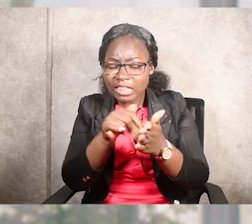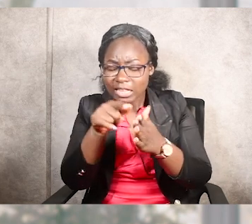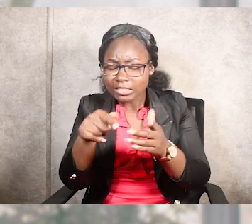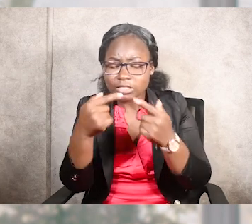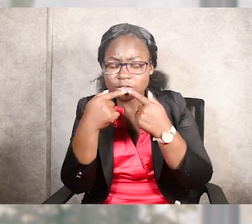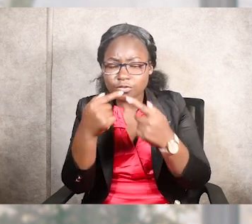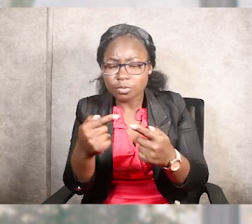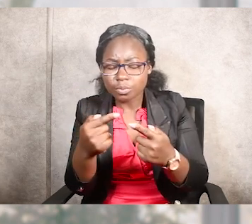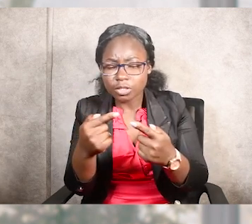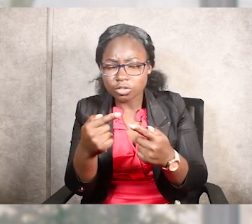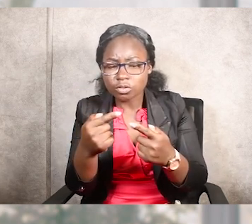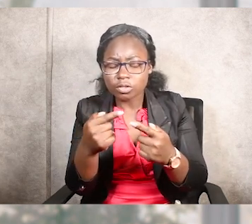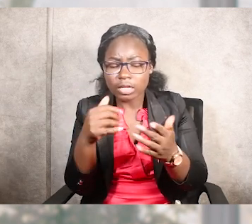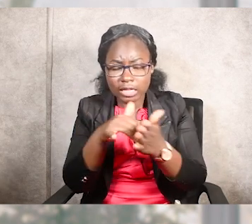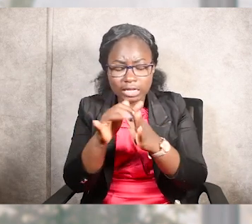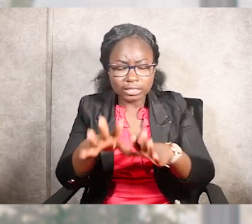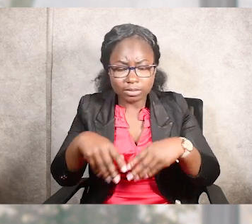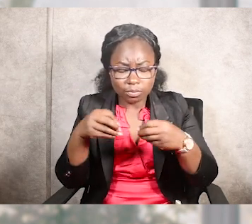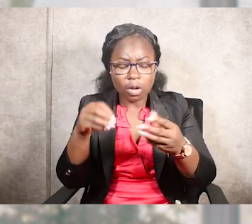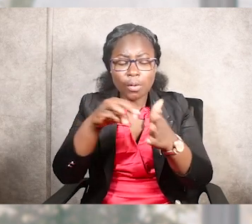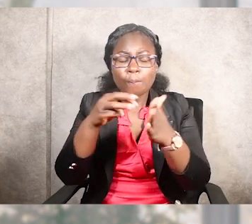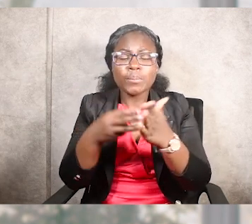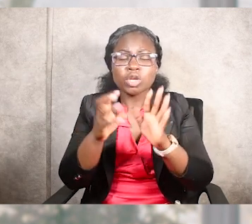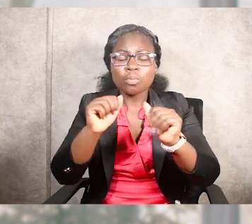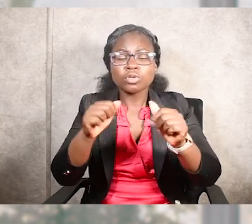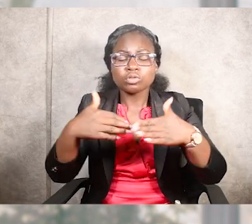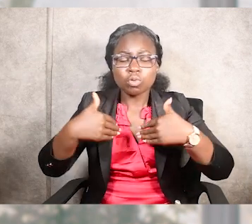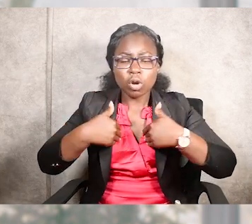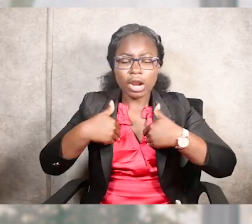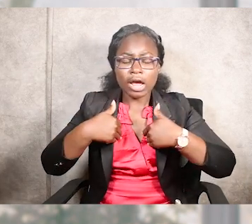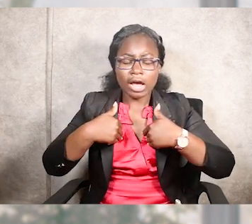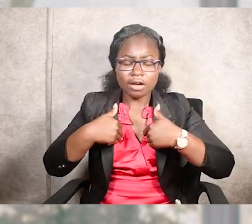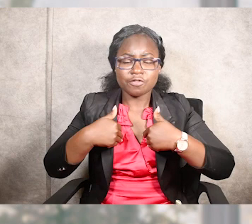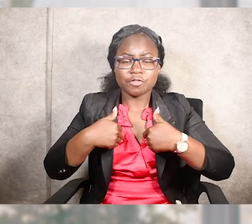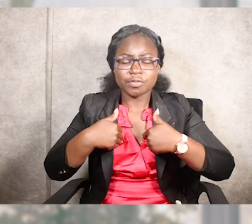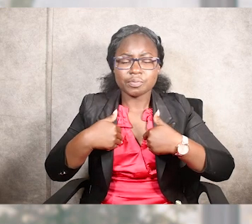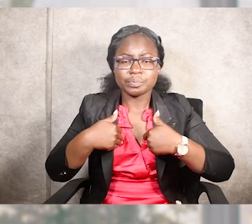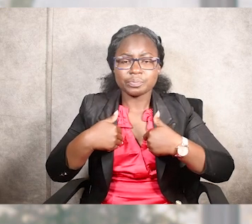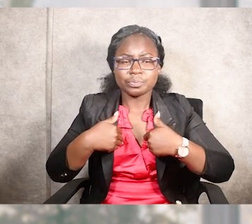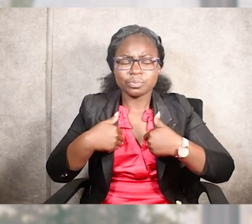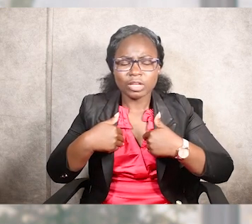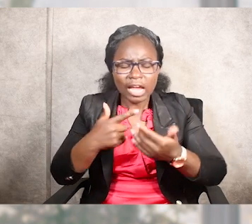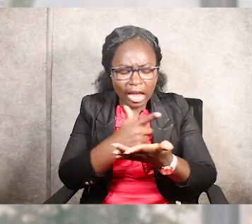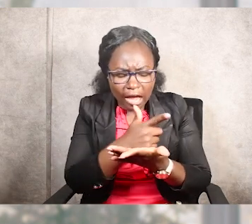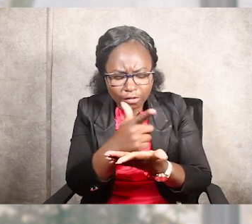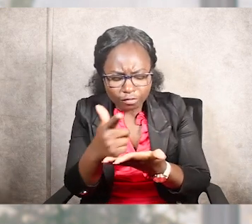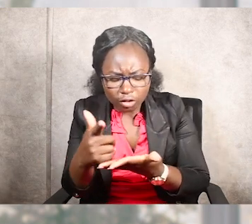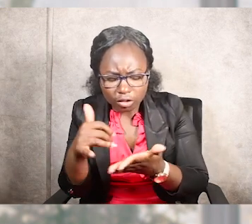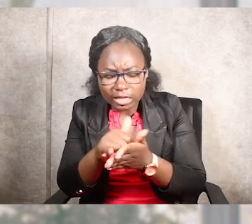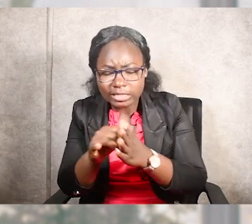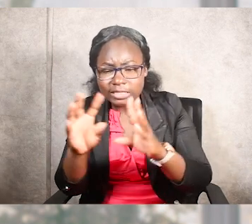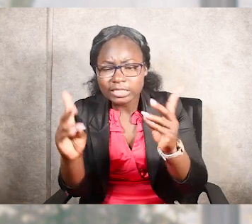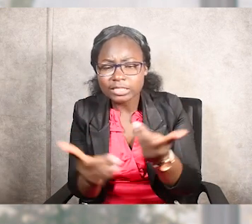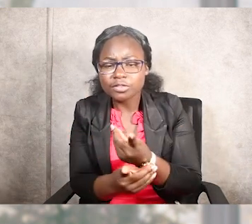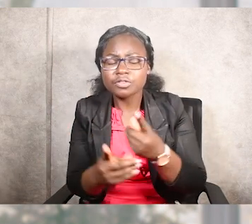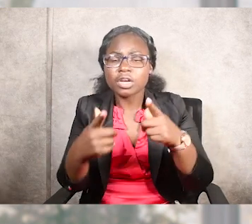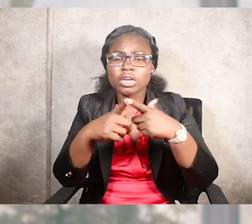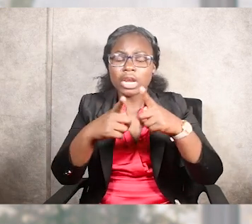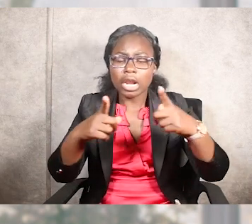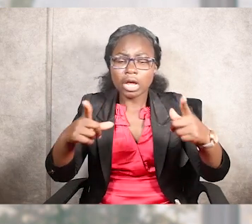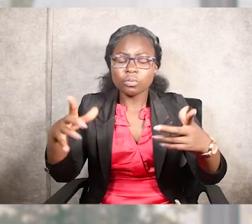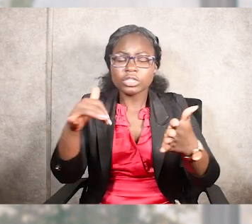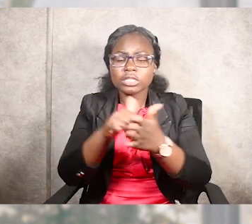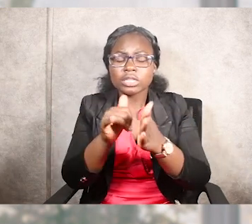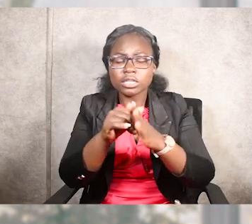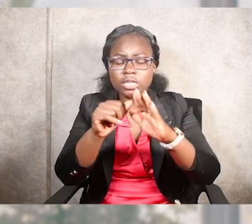than the traditional means provide. That means you can be able to have, for instance, a video that is in different languages, that has